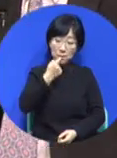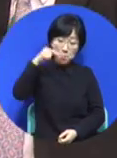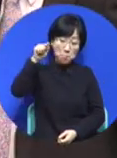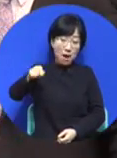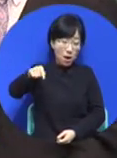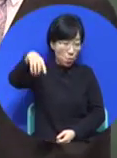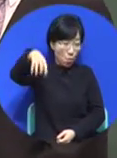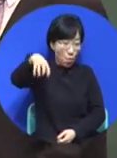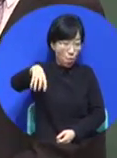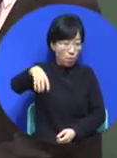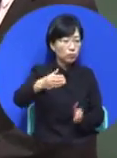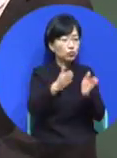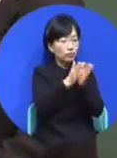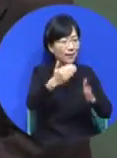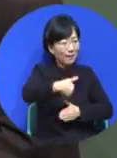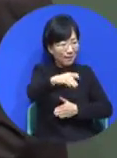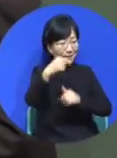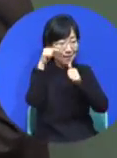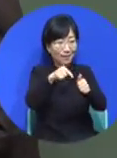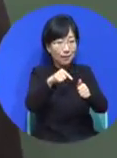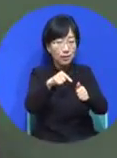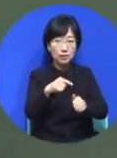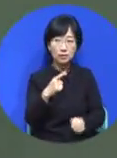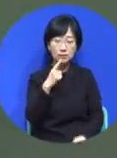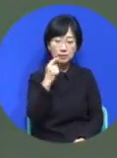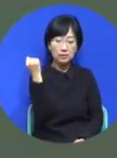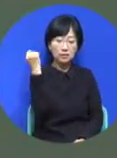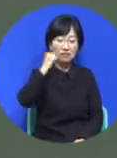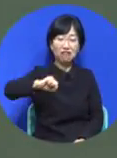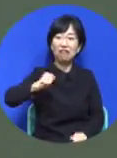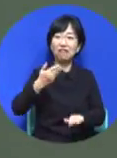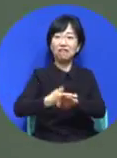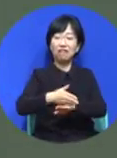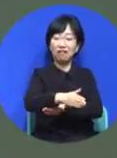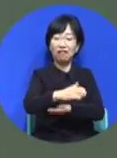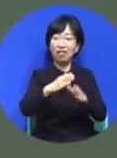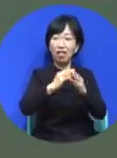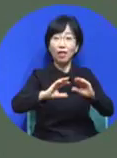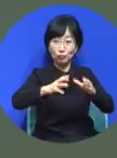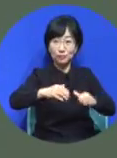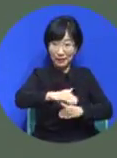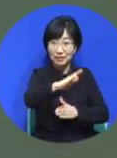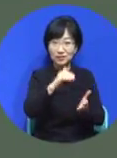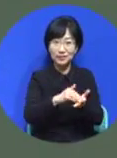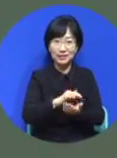God said, go to the land I tell you, to Canaan, but he goes down to Egypt.